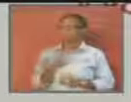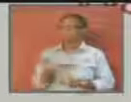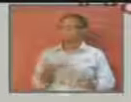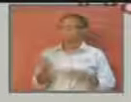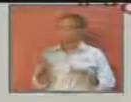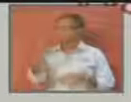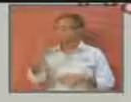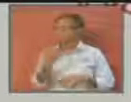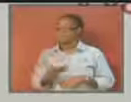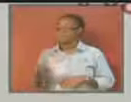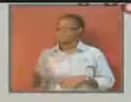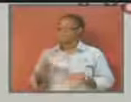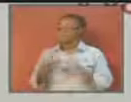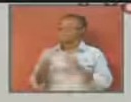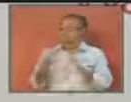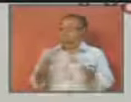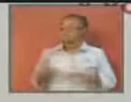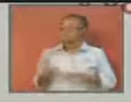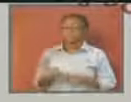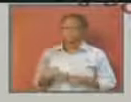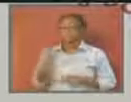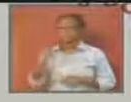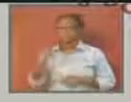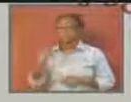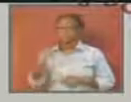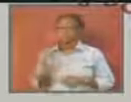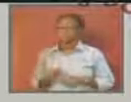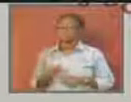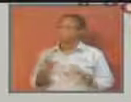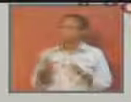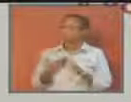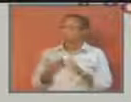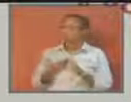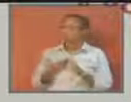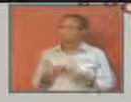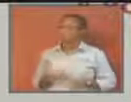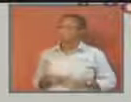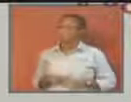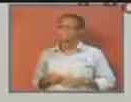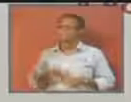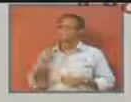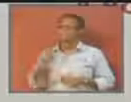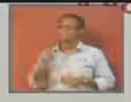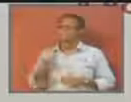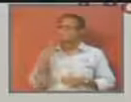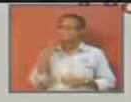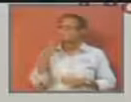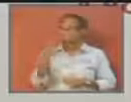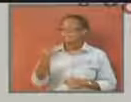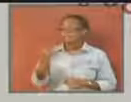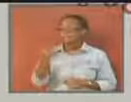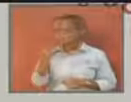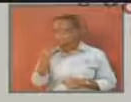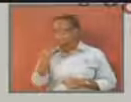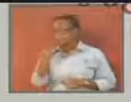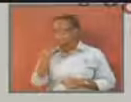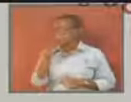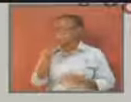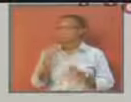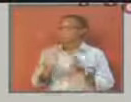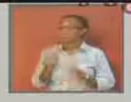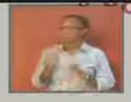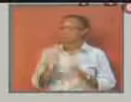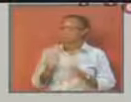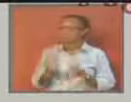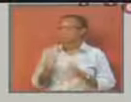one, the first objective I think of Professor Carrington's study was to see what types of variants we had circulating in Trinidad and other parts of the Caribbean,